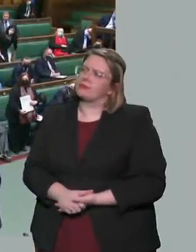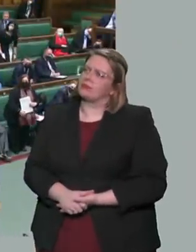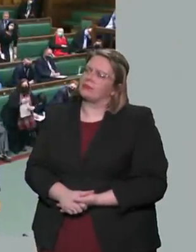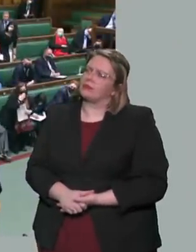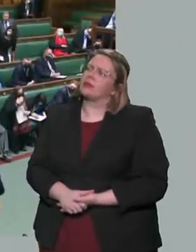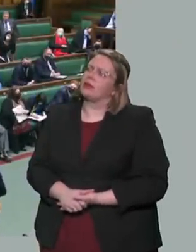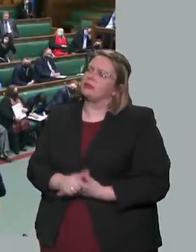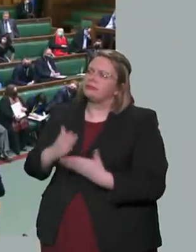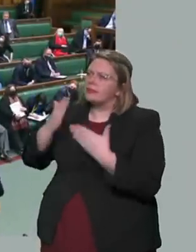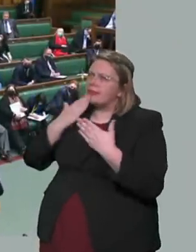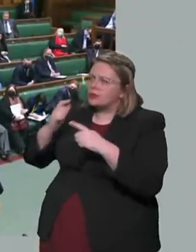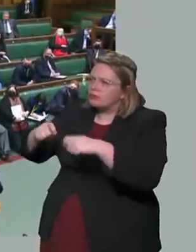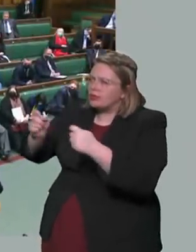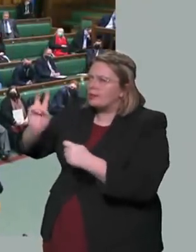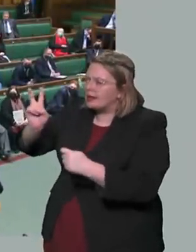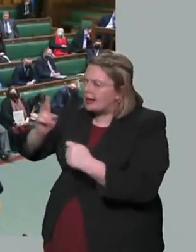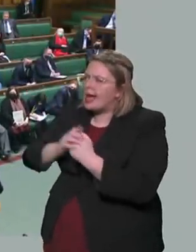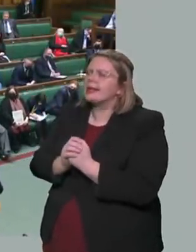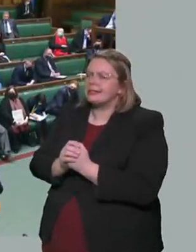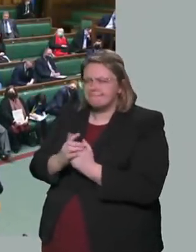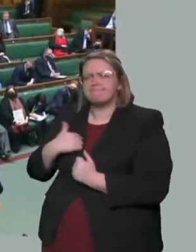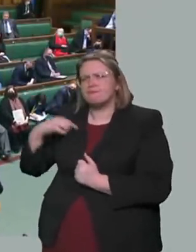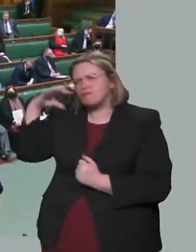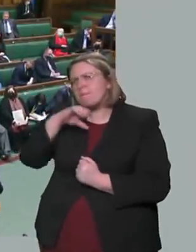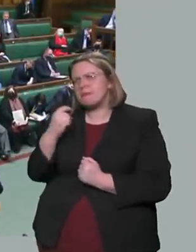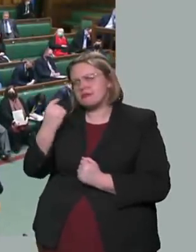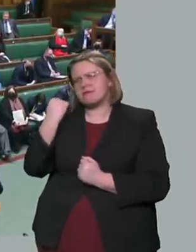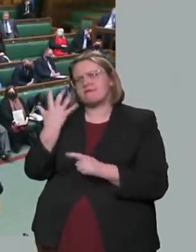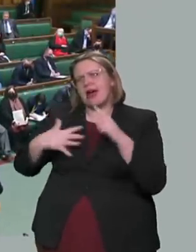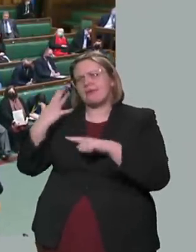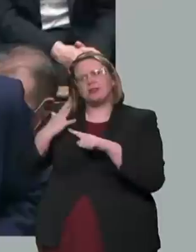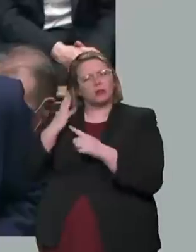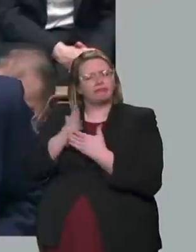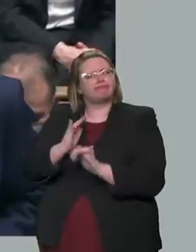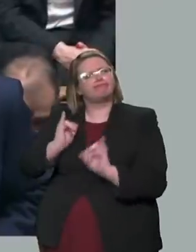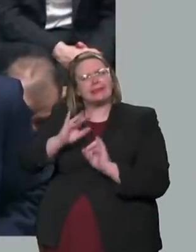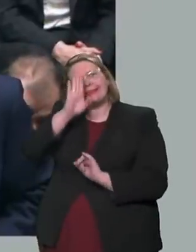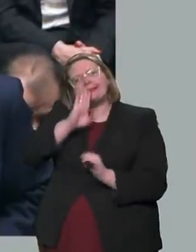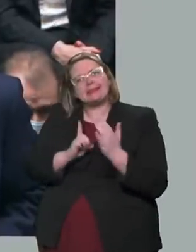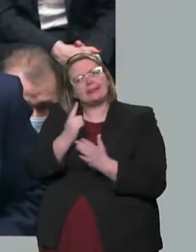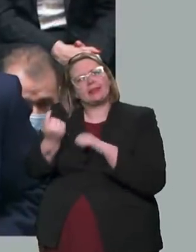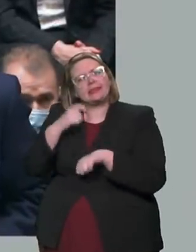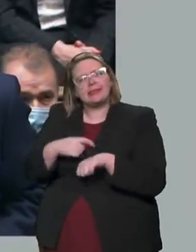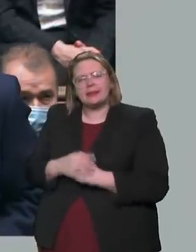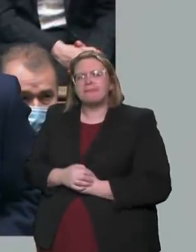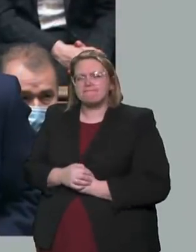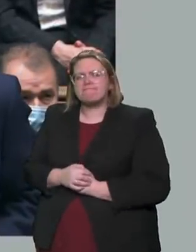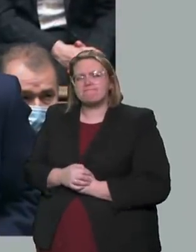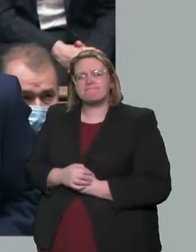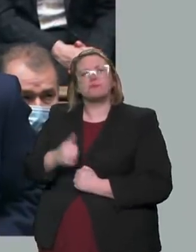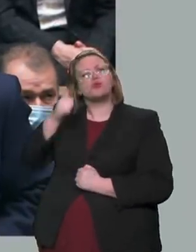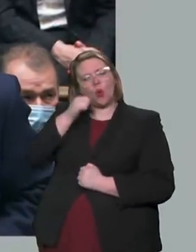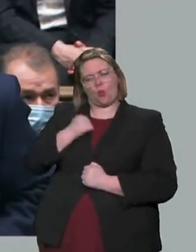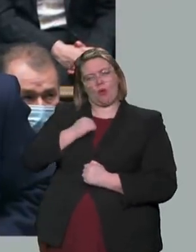I thank him for raising this again. I remember the case, and it's a very sad one, Mr. Speaker. I know that our staff in the